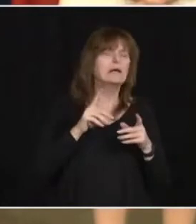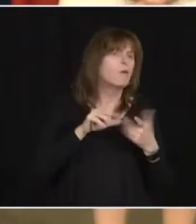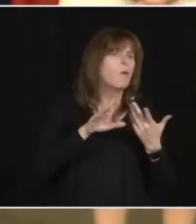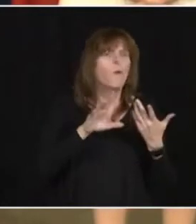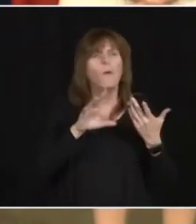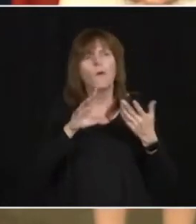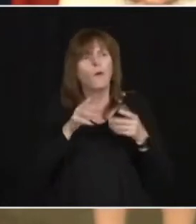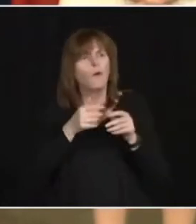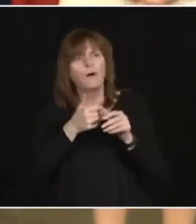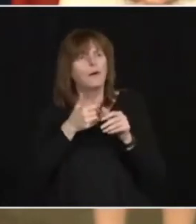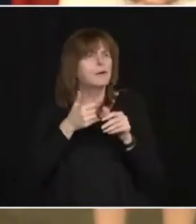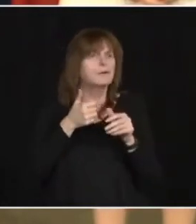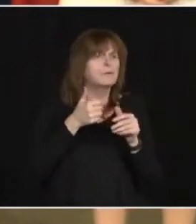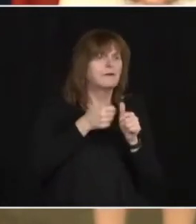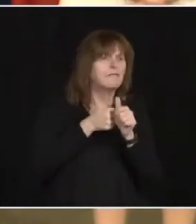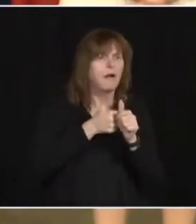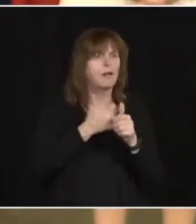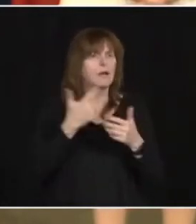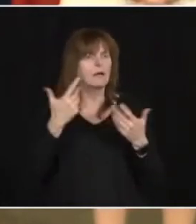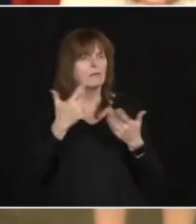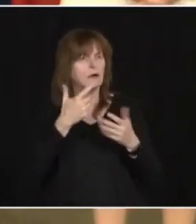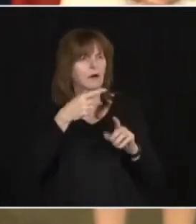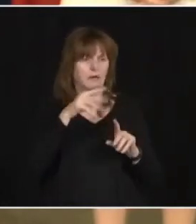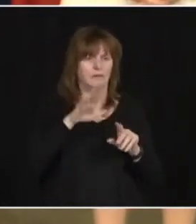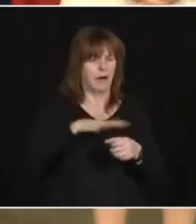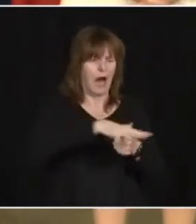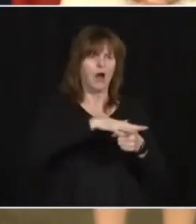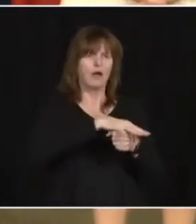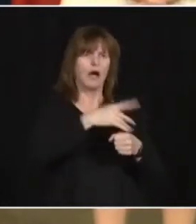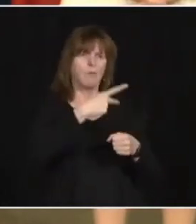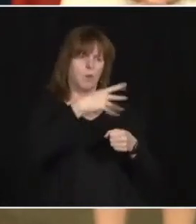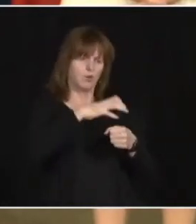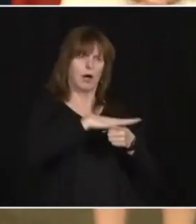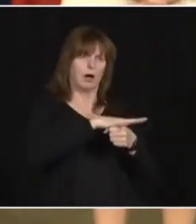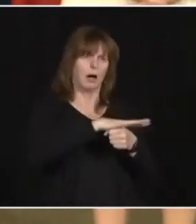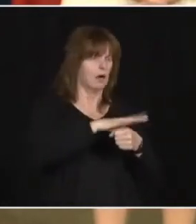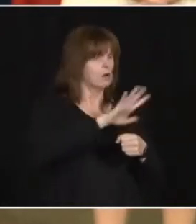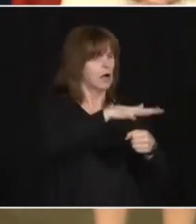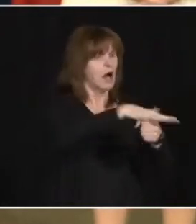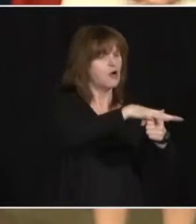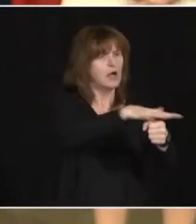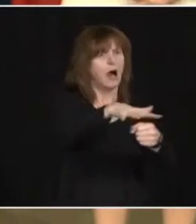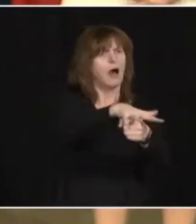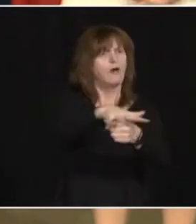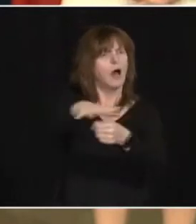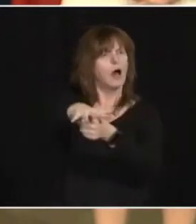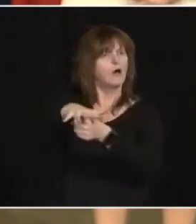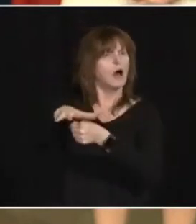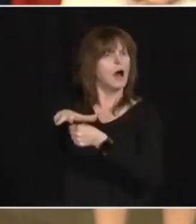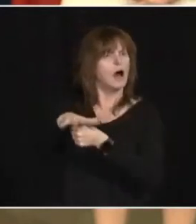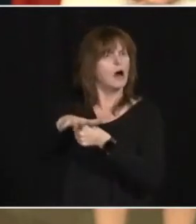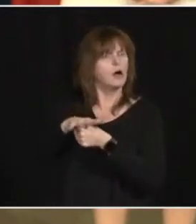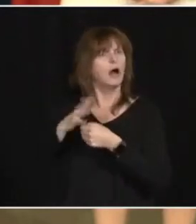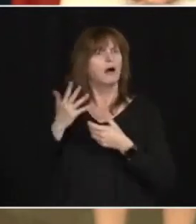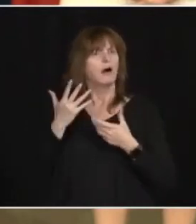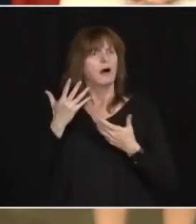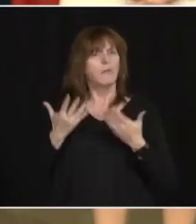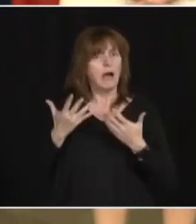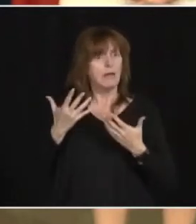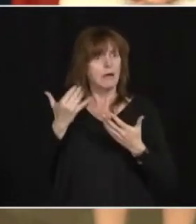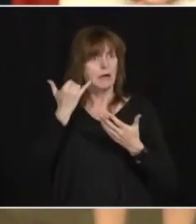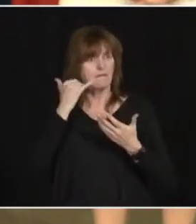code. And my question is why? Shouldn't we be looking out to see if the vulnerable communities are